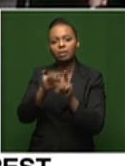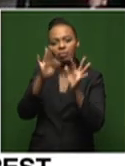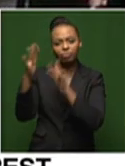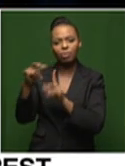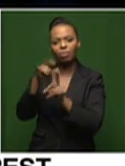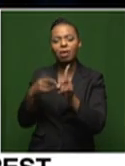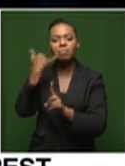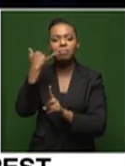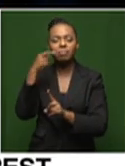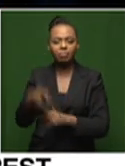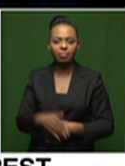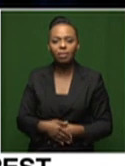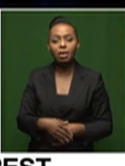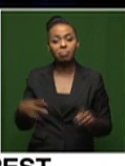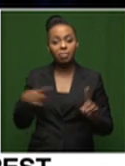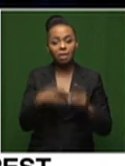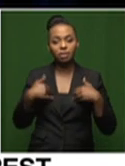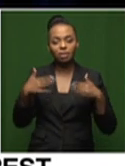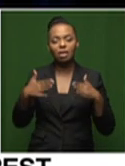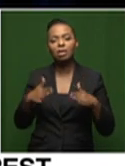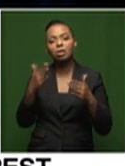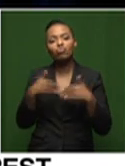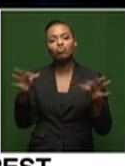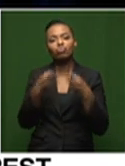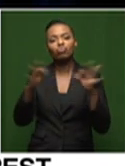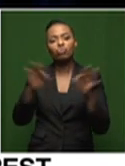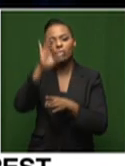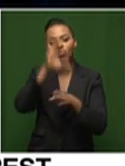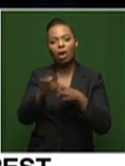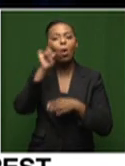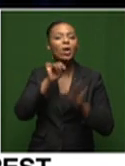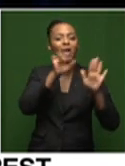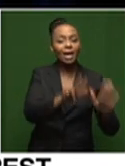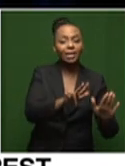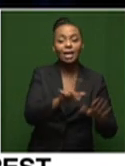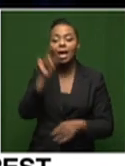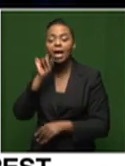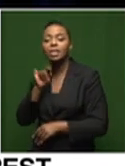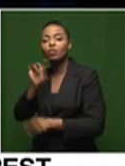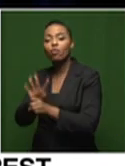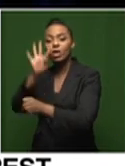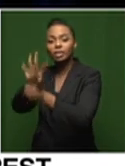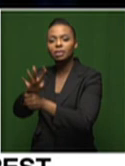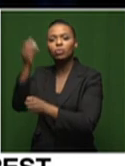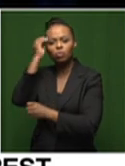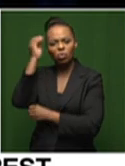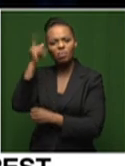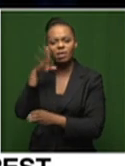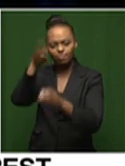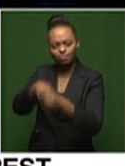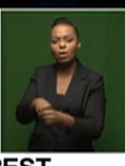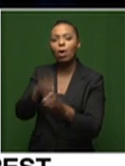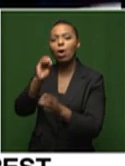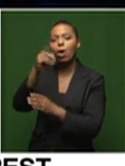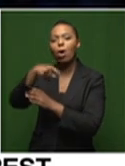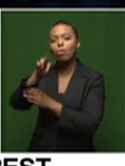Mbeki. Khumalo began her musical journey at the age of 8. By 14, she knew she wanted to be an opera singer, but began